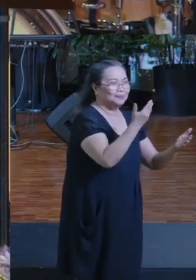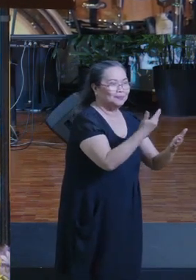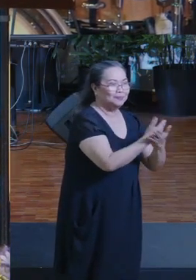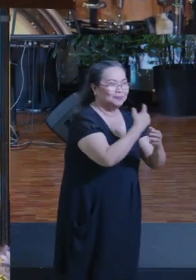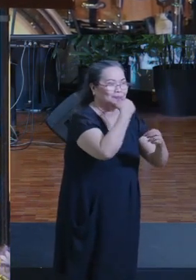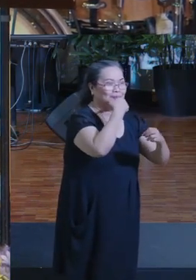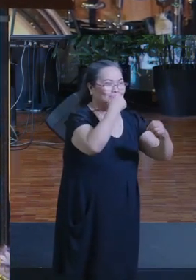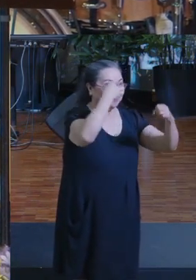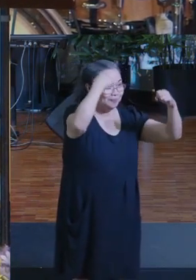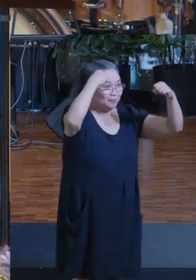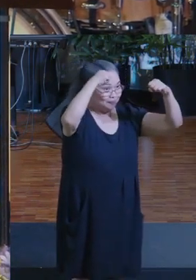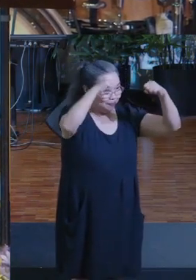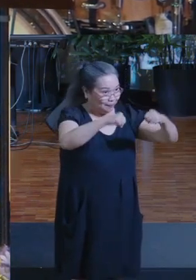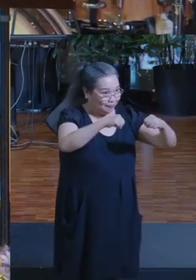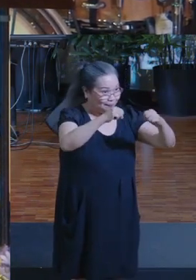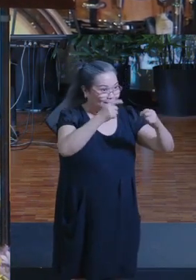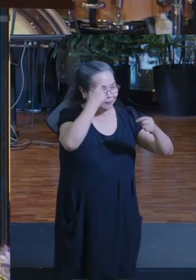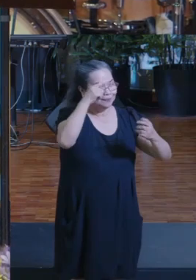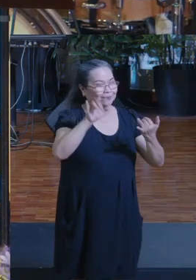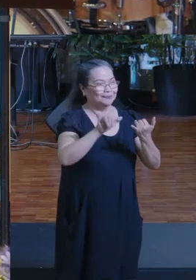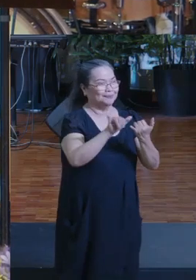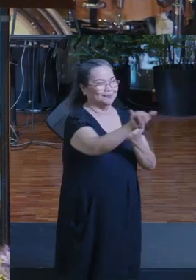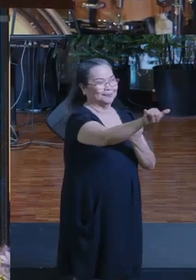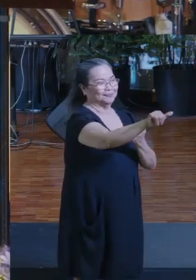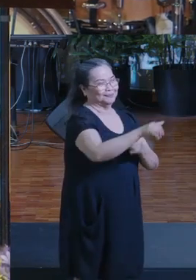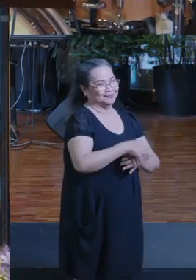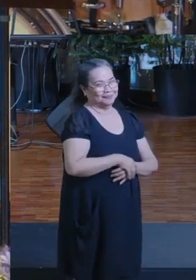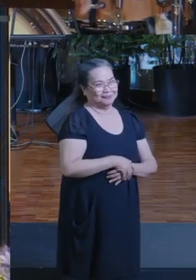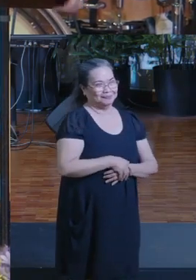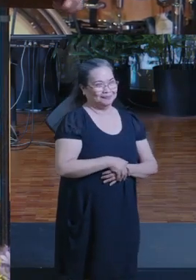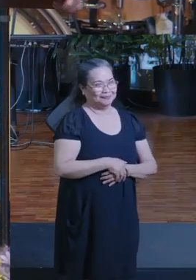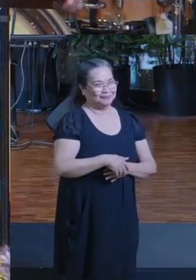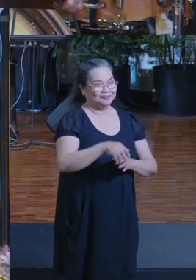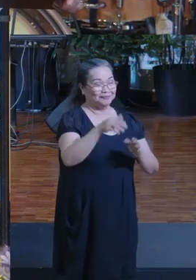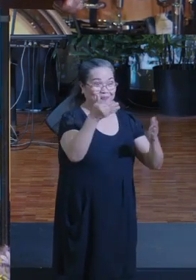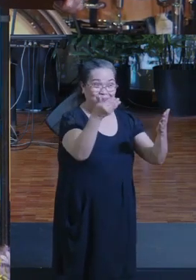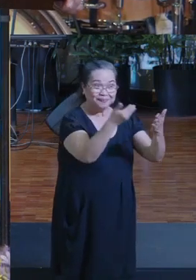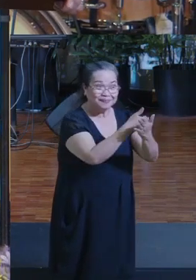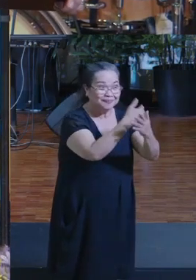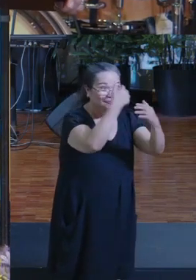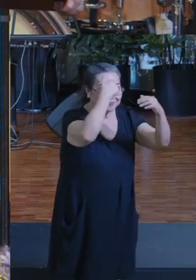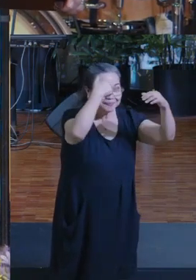covenant forever. Yung pong new covenant na yon,